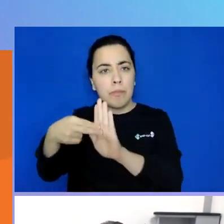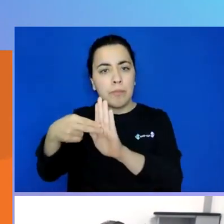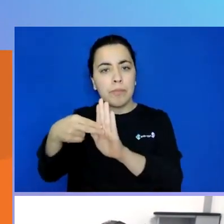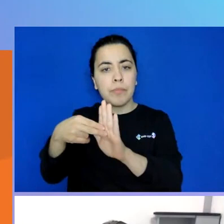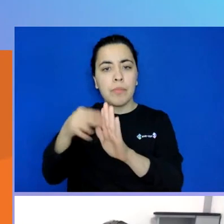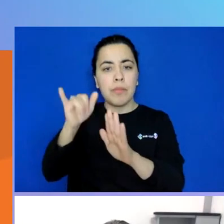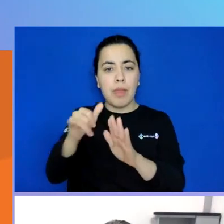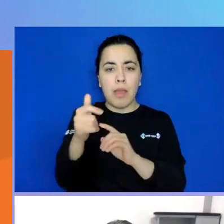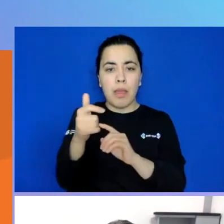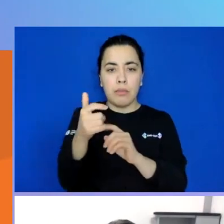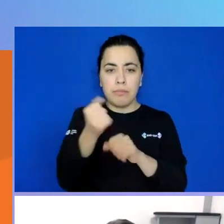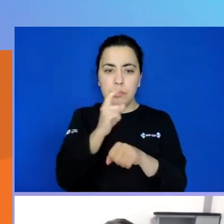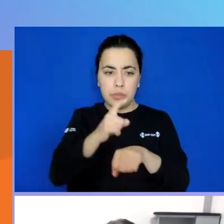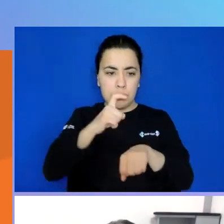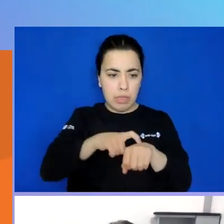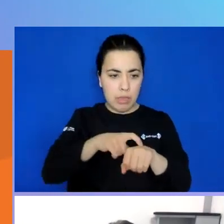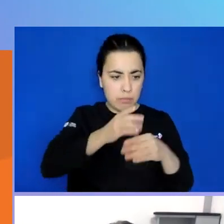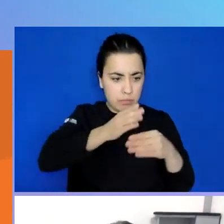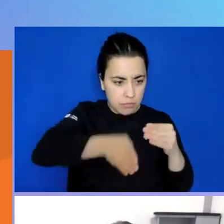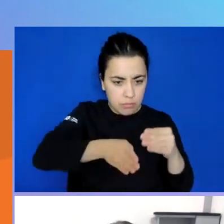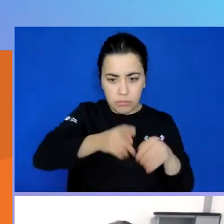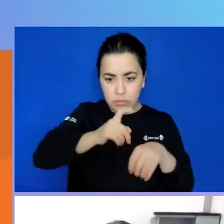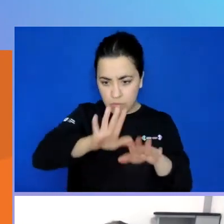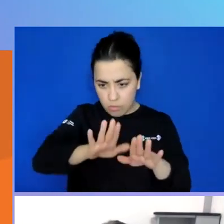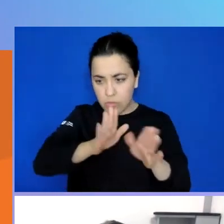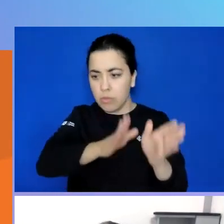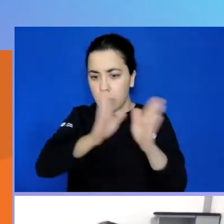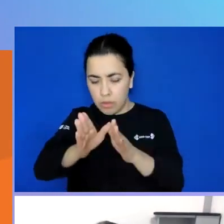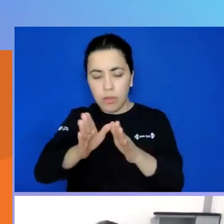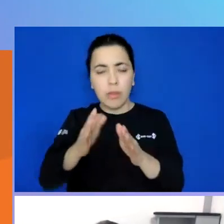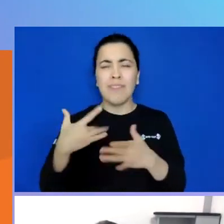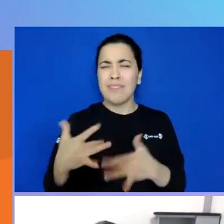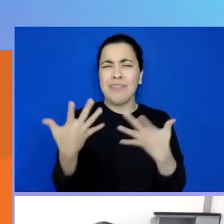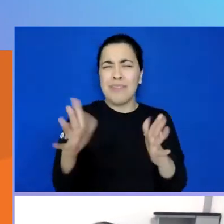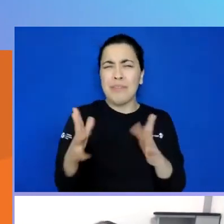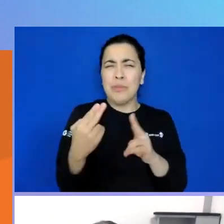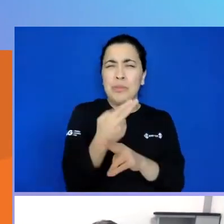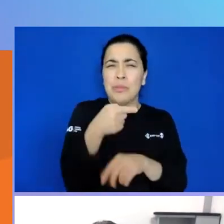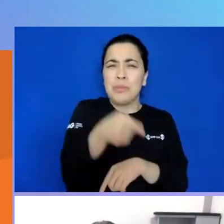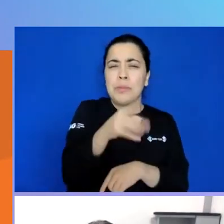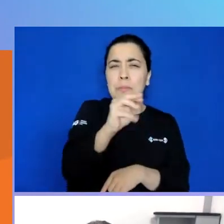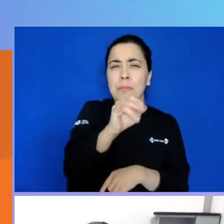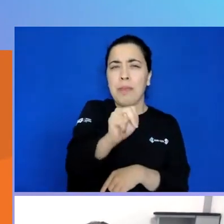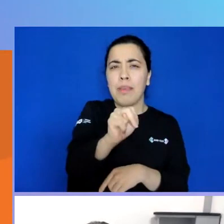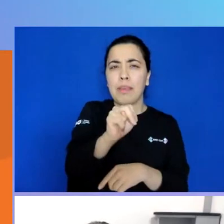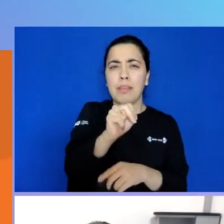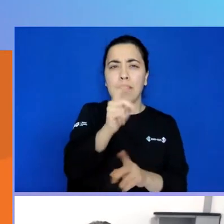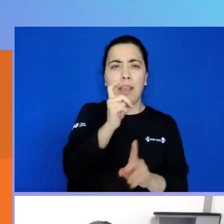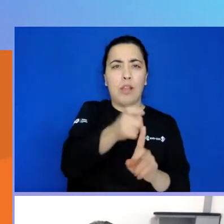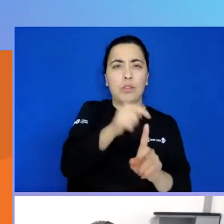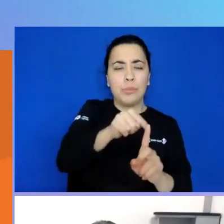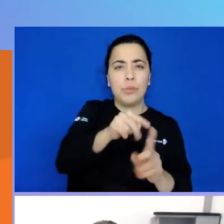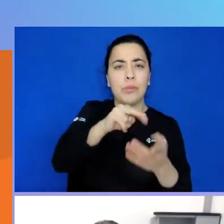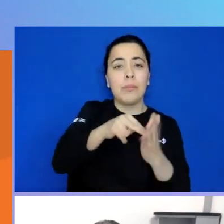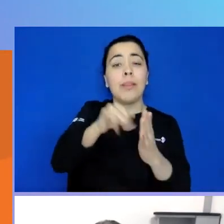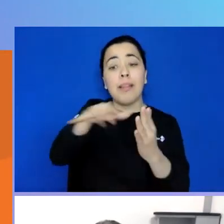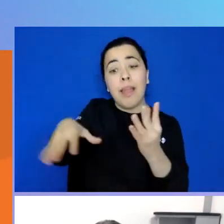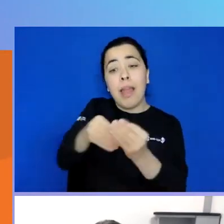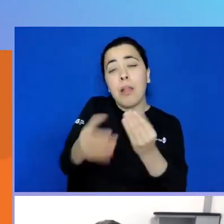being done is, we're already using the name attribute. Let's add something similar in the form of ARIA